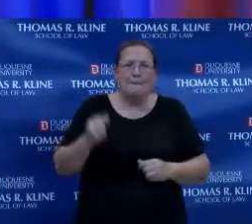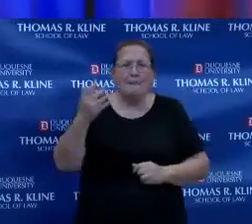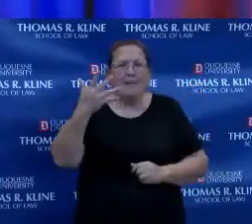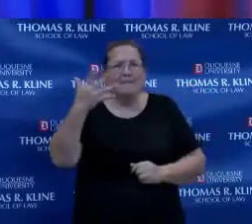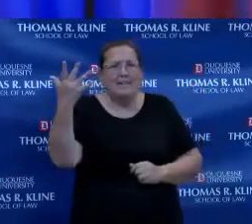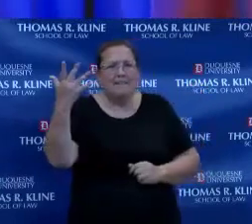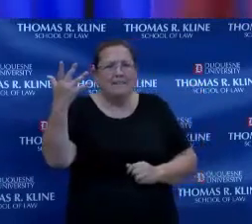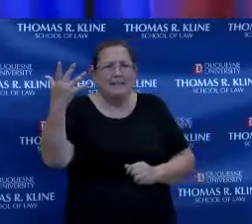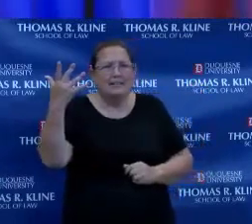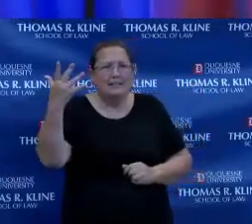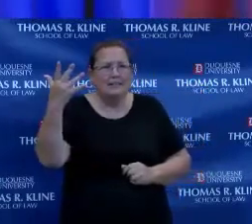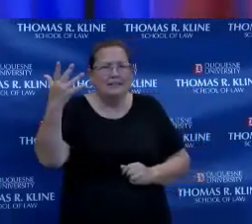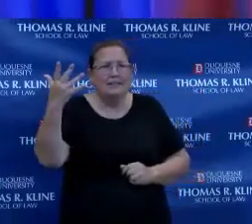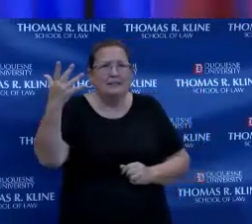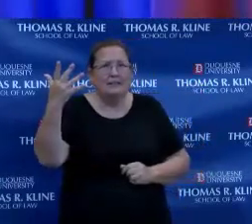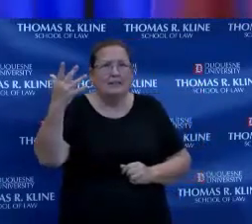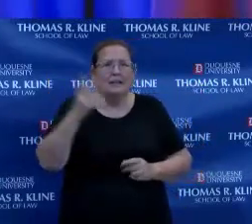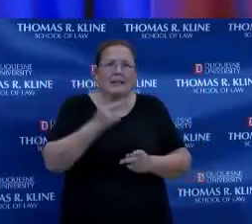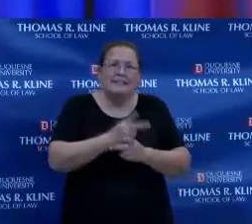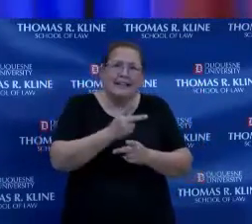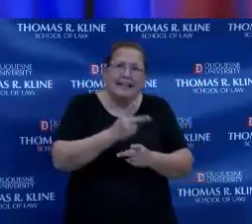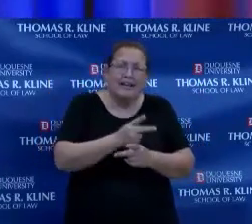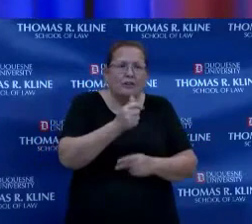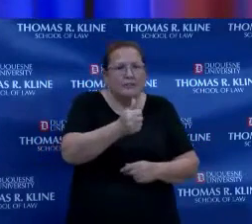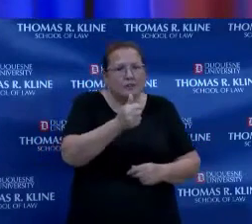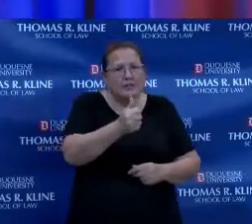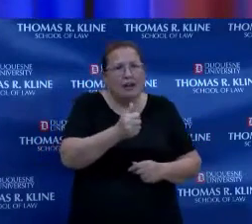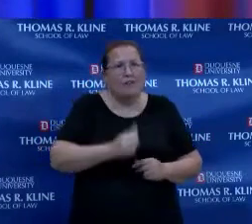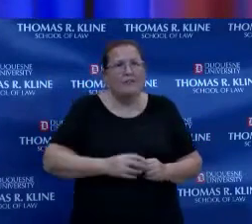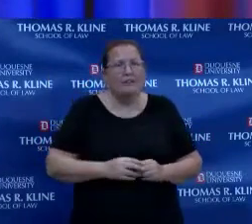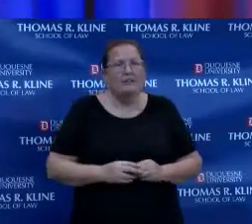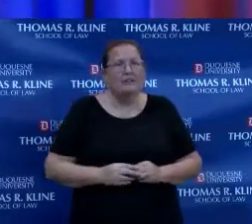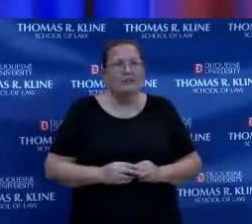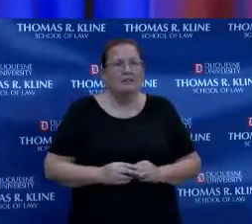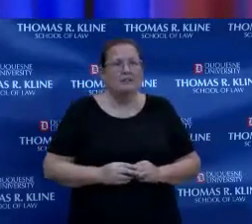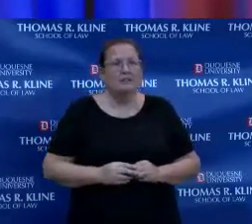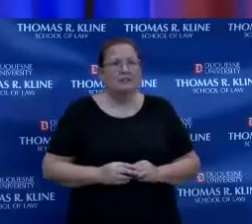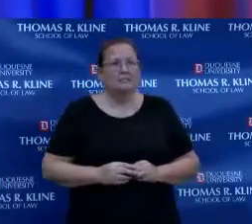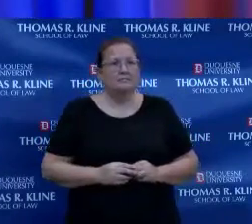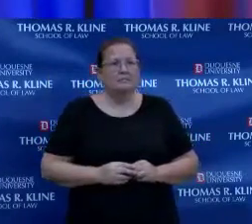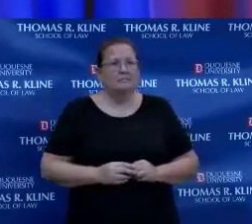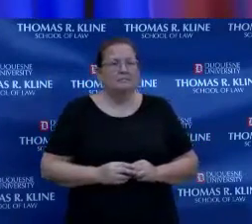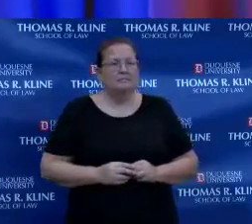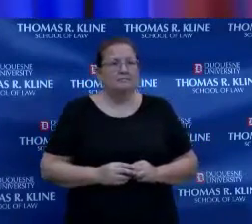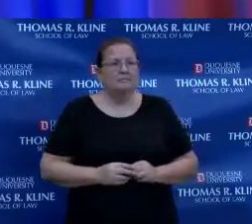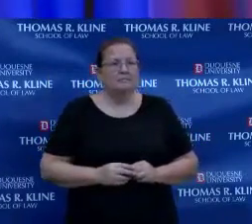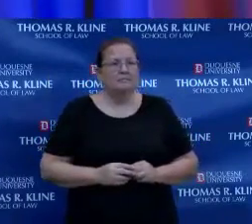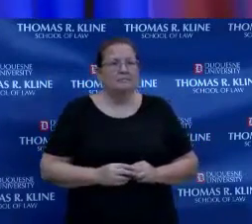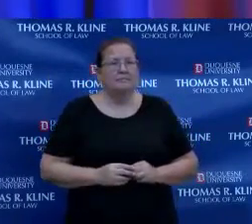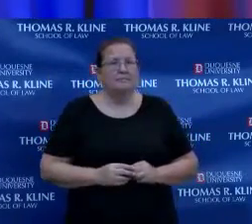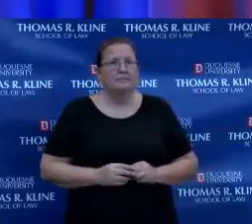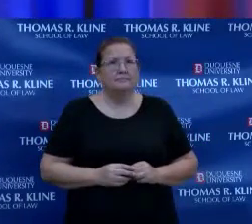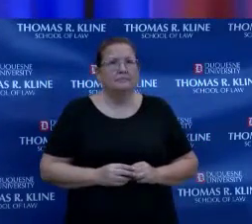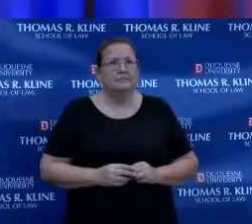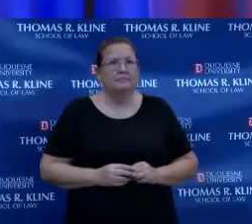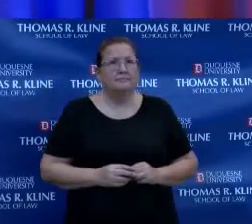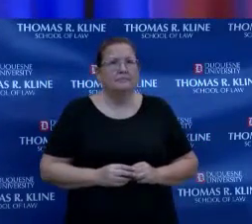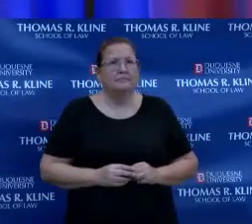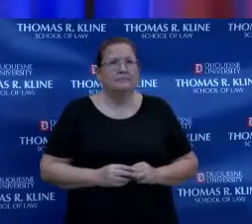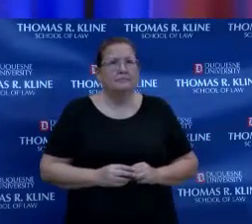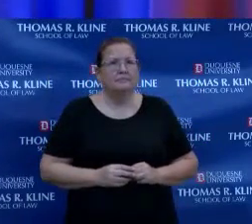Fifth, take care of yourself. For me, I walk 10 miles a